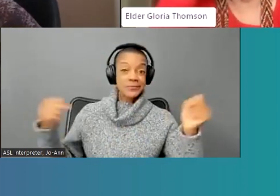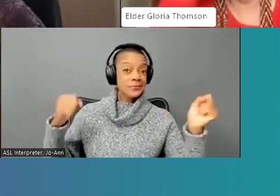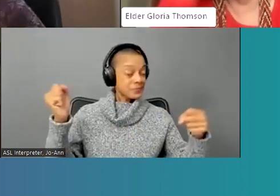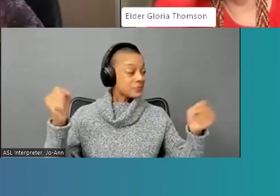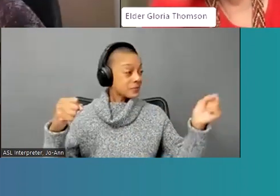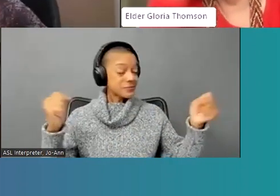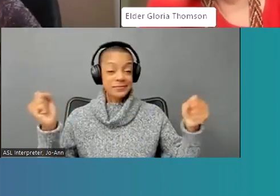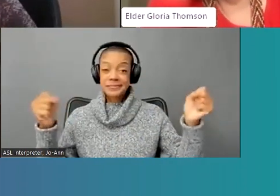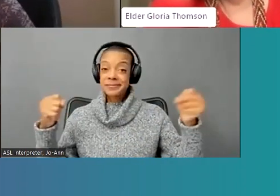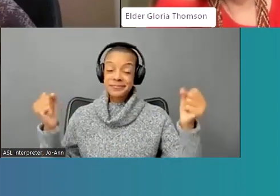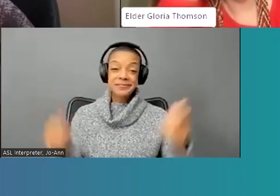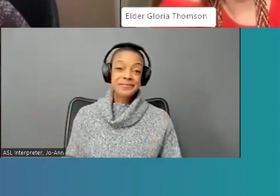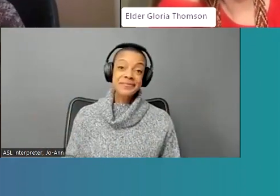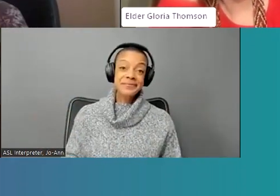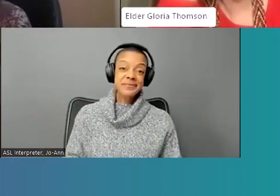Yeah. Thank you.